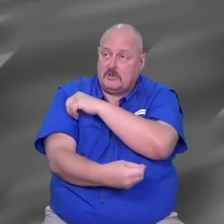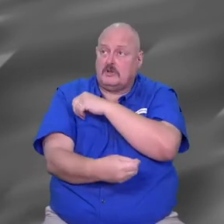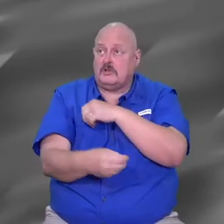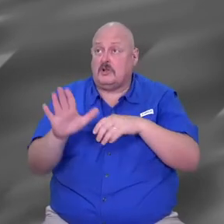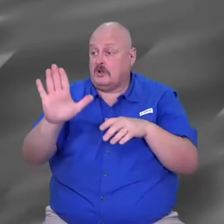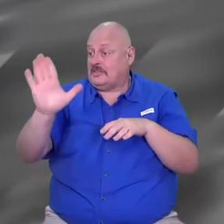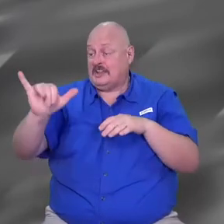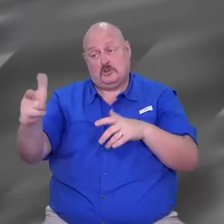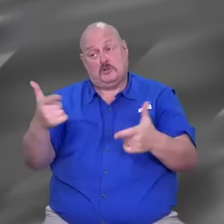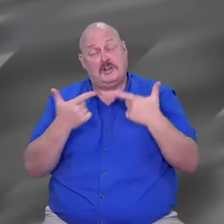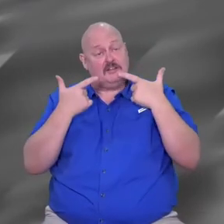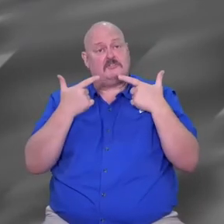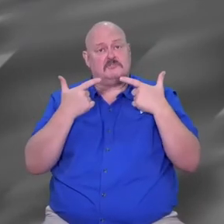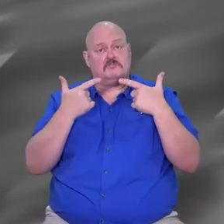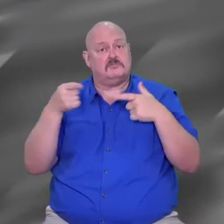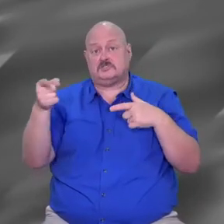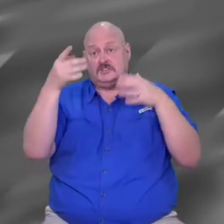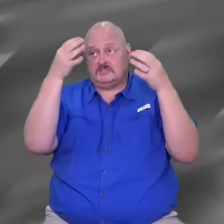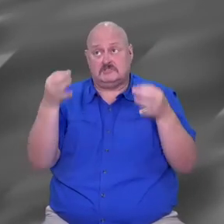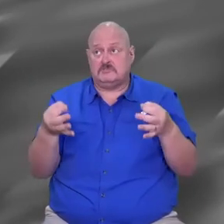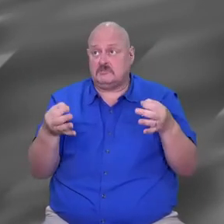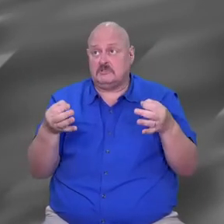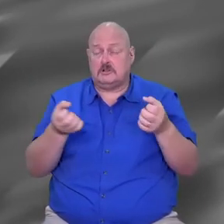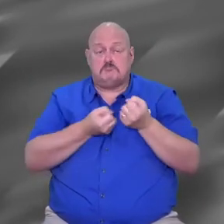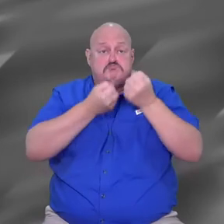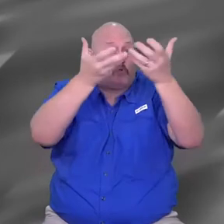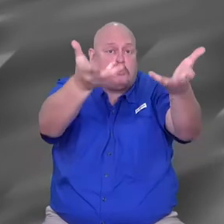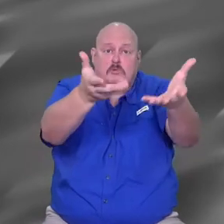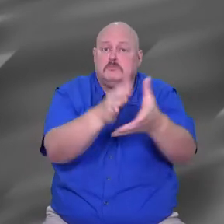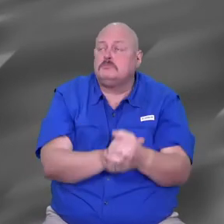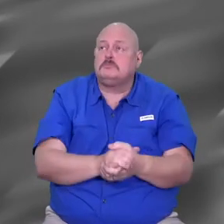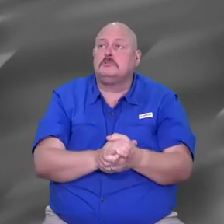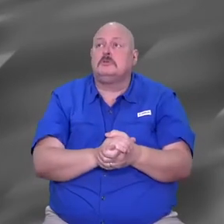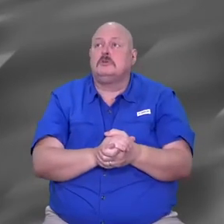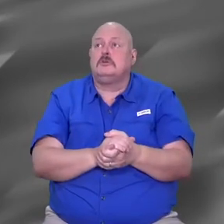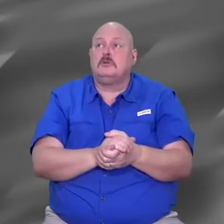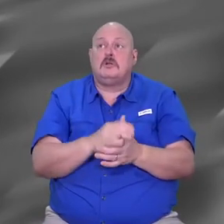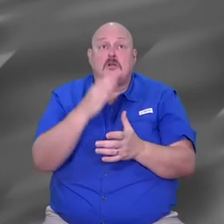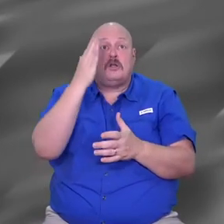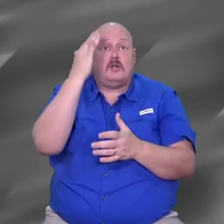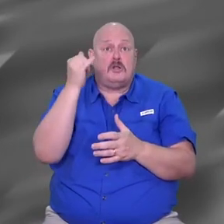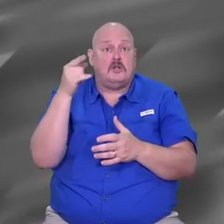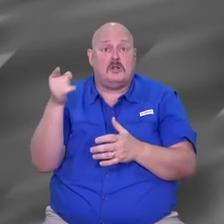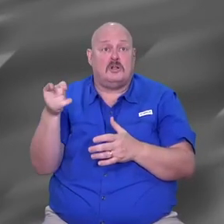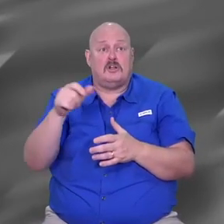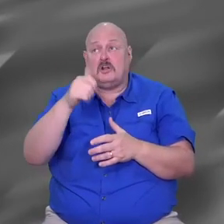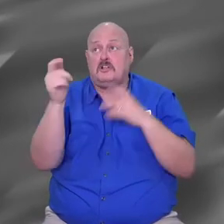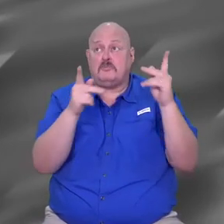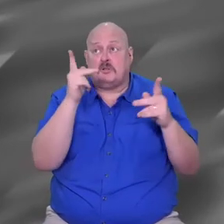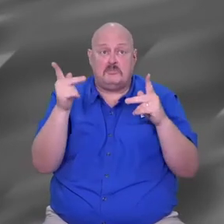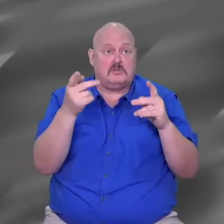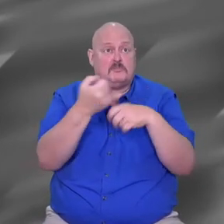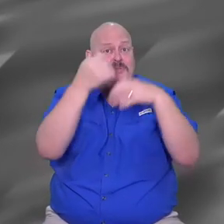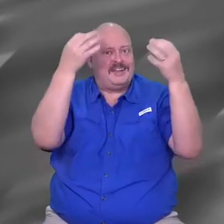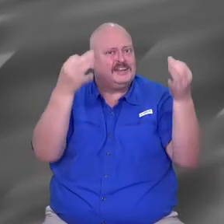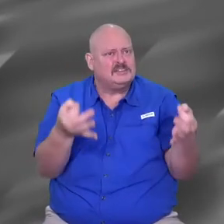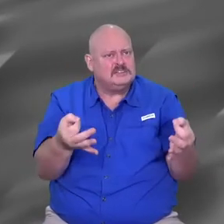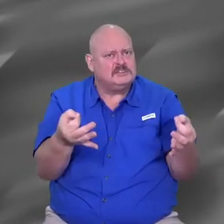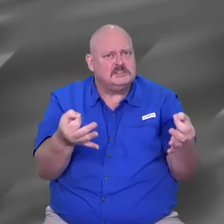life. And so she just decided to pour it out. Why does she and others make the